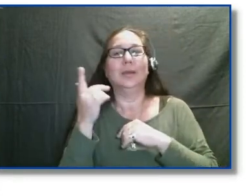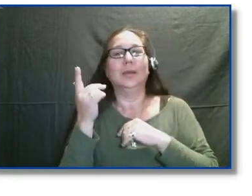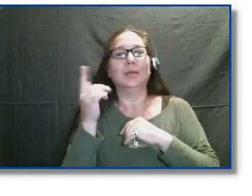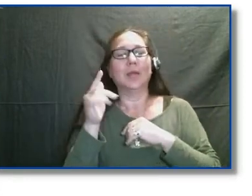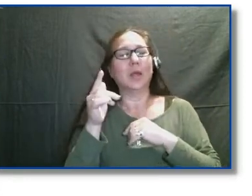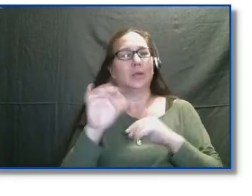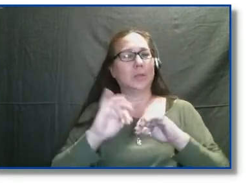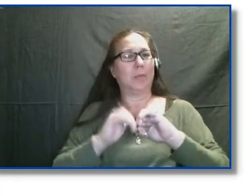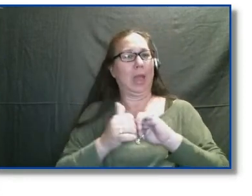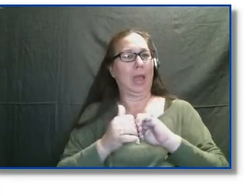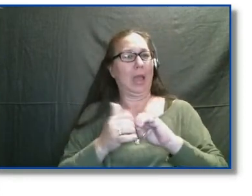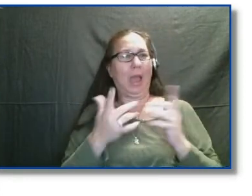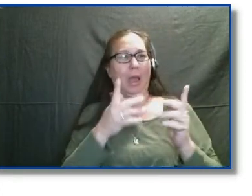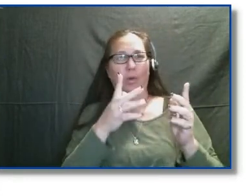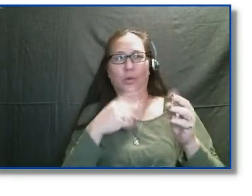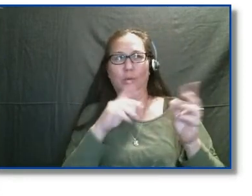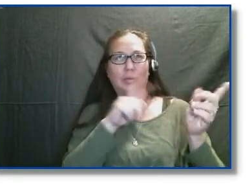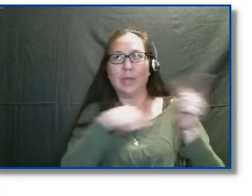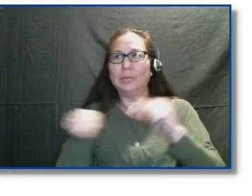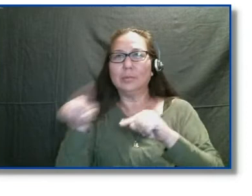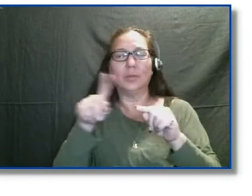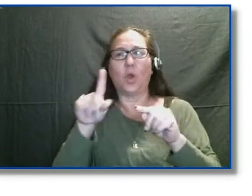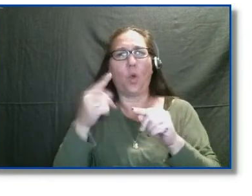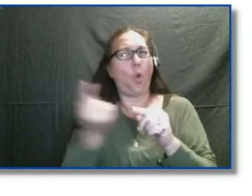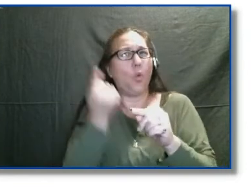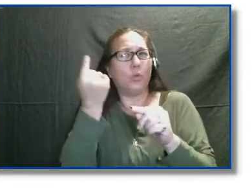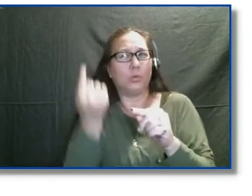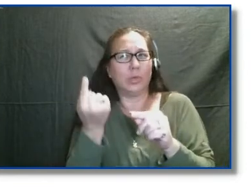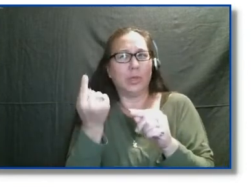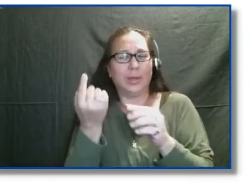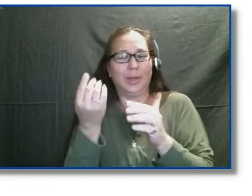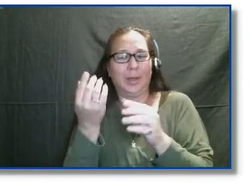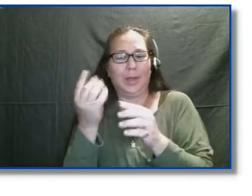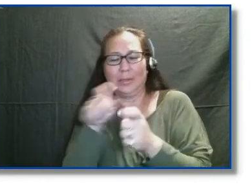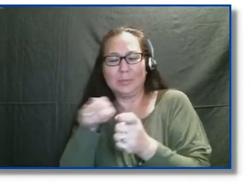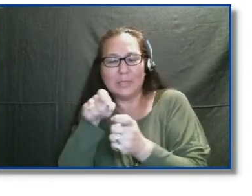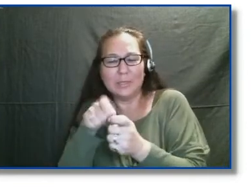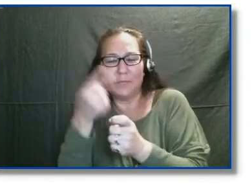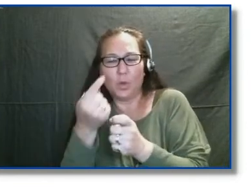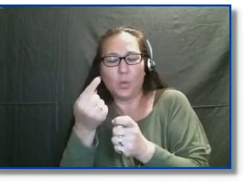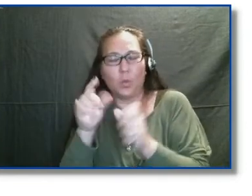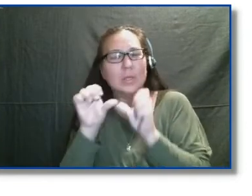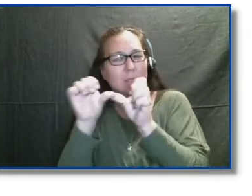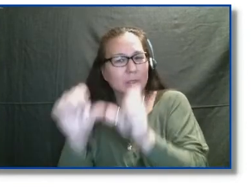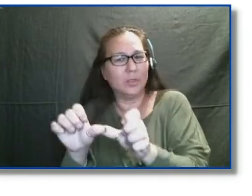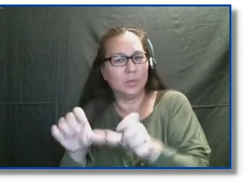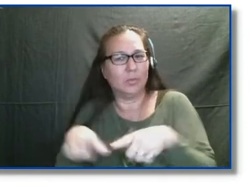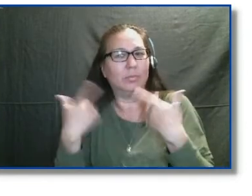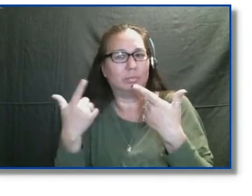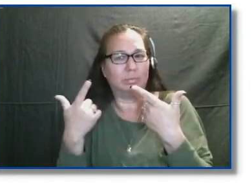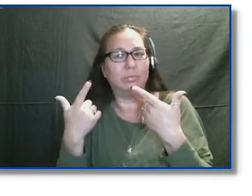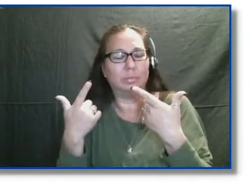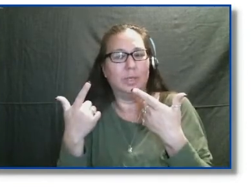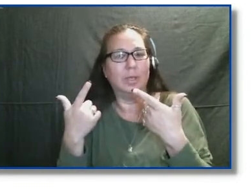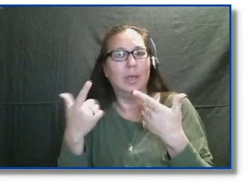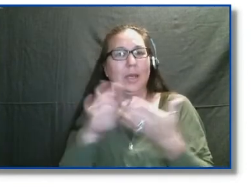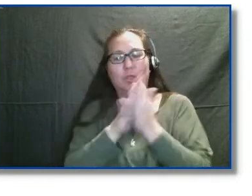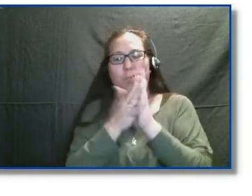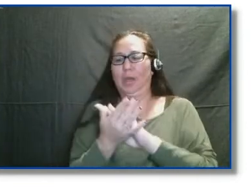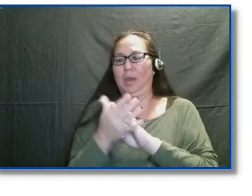certain ones survived, only certain ones had the power to turn into alphabets, to